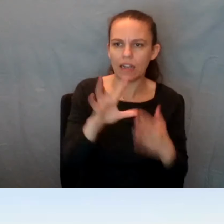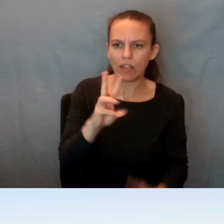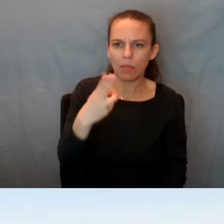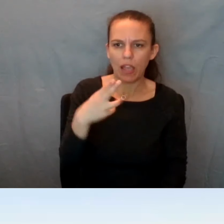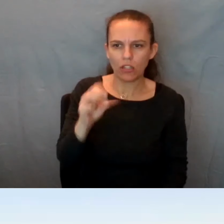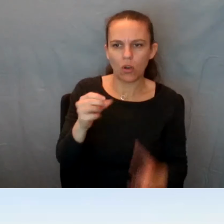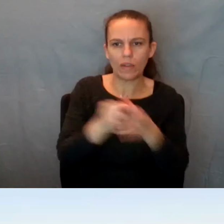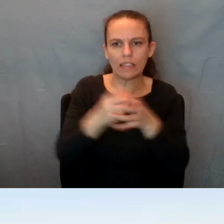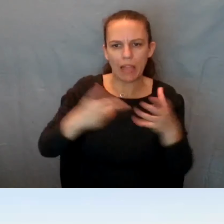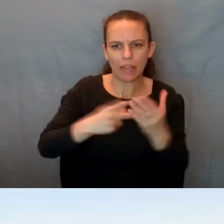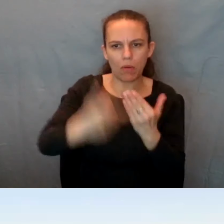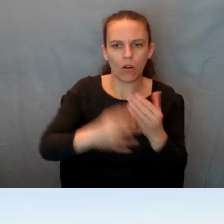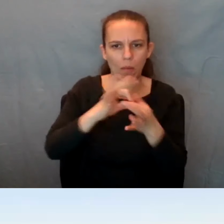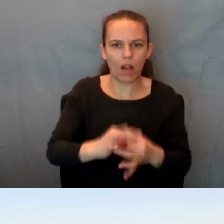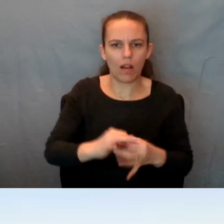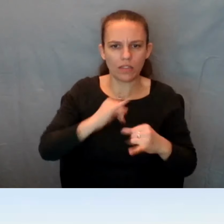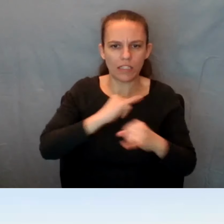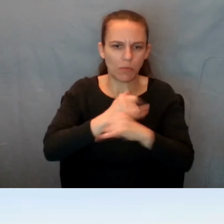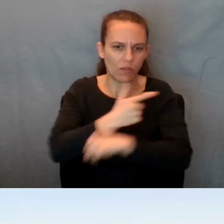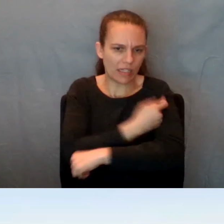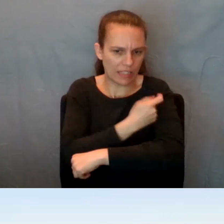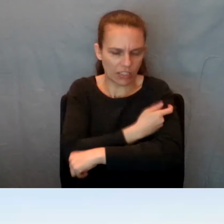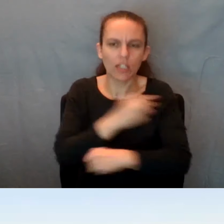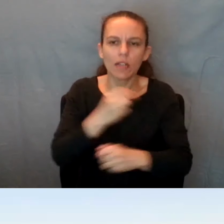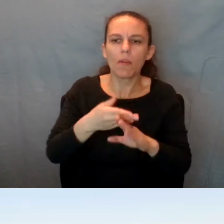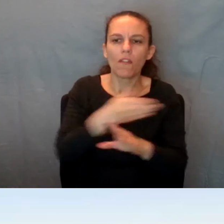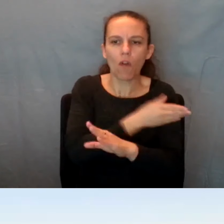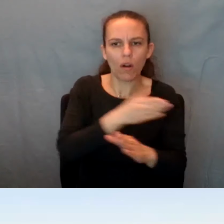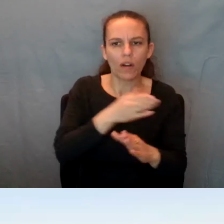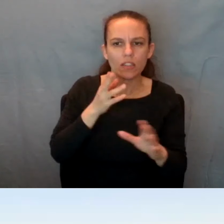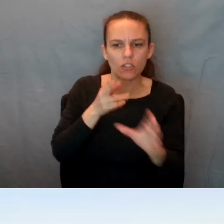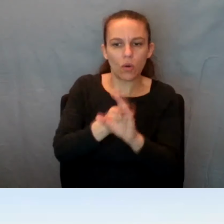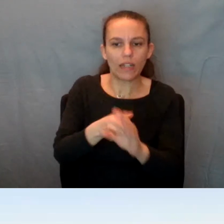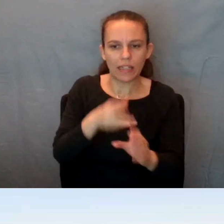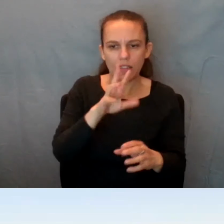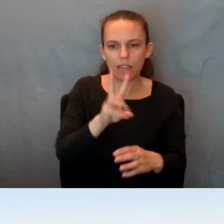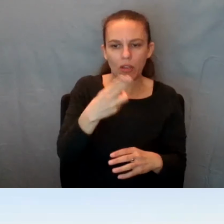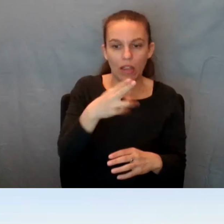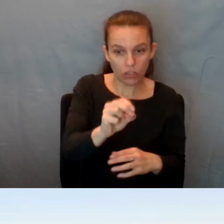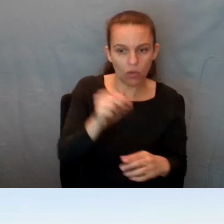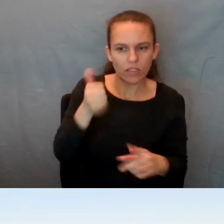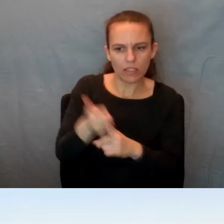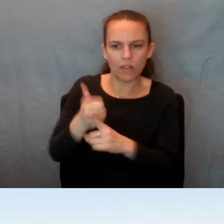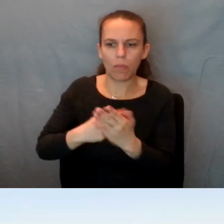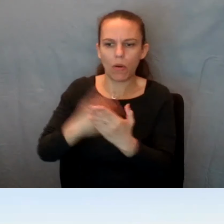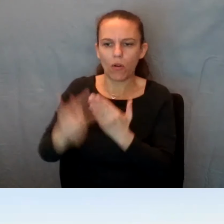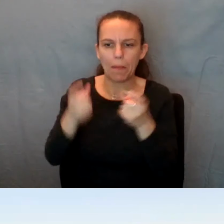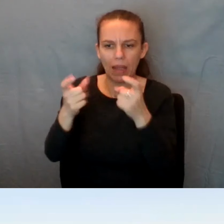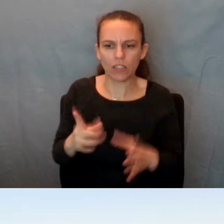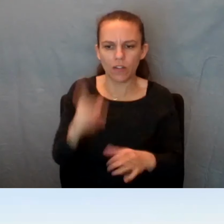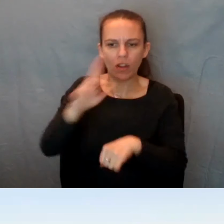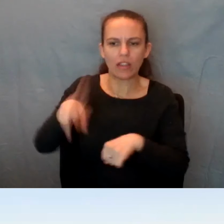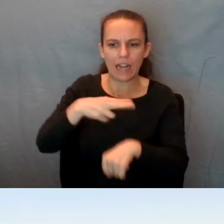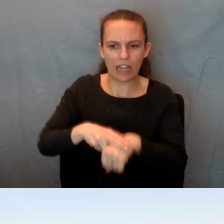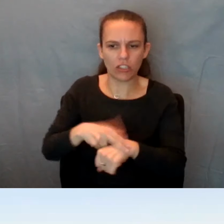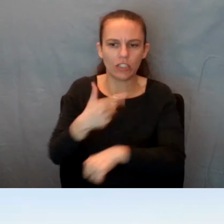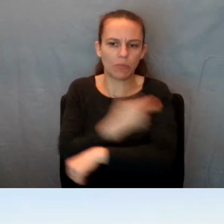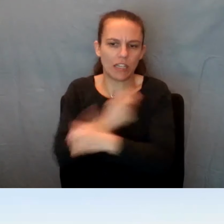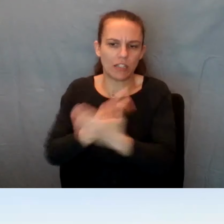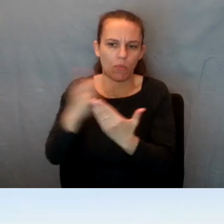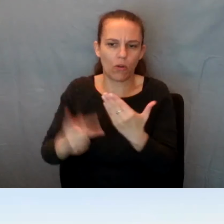immunization. Prior to joining the World Health Organization, Anne was the program manager for the National Immunization Program in Sweden